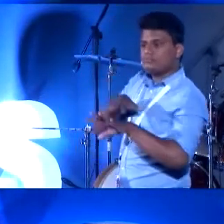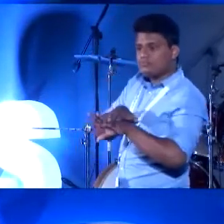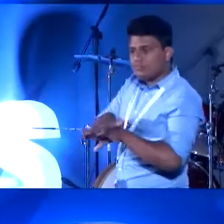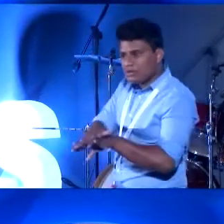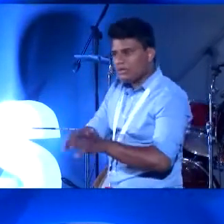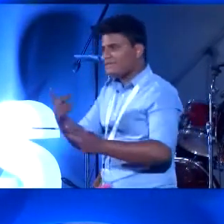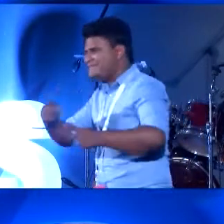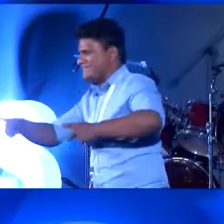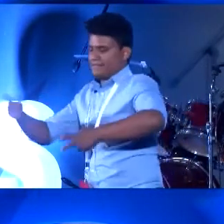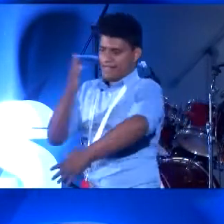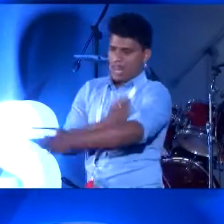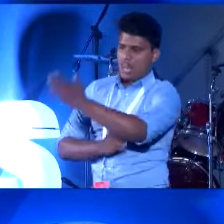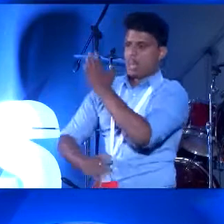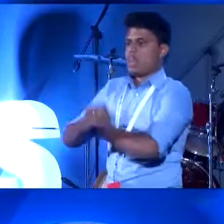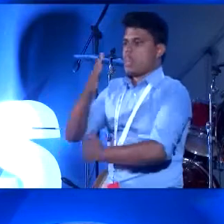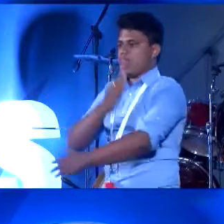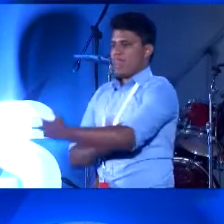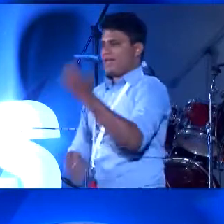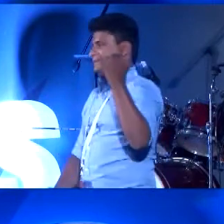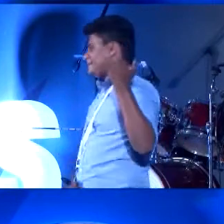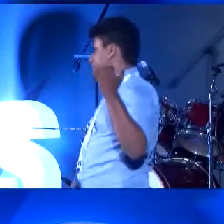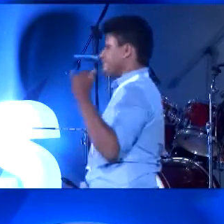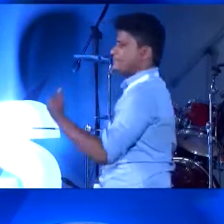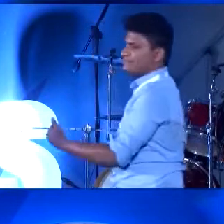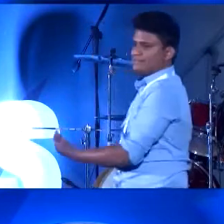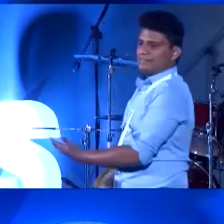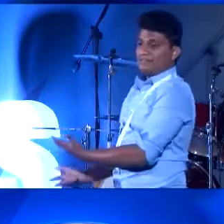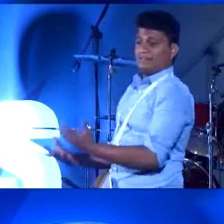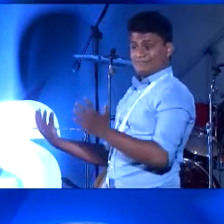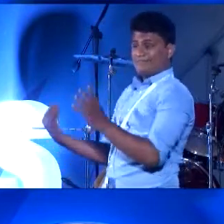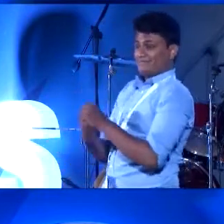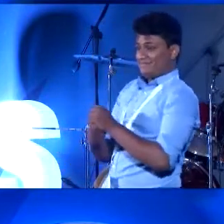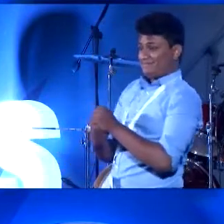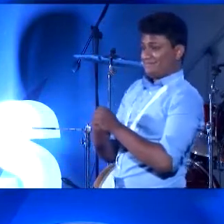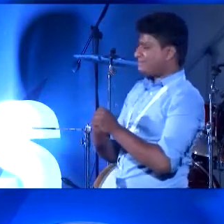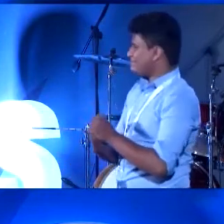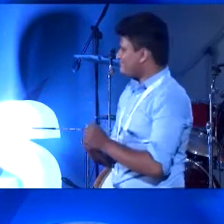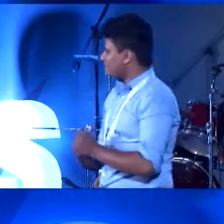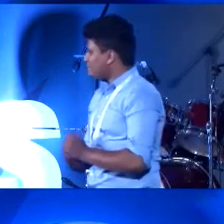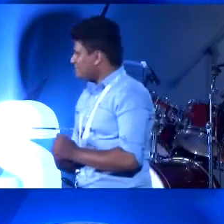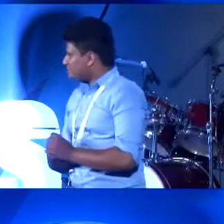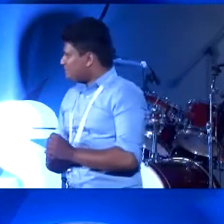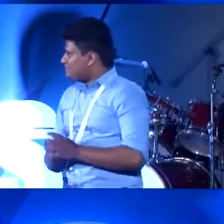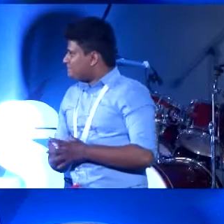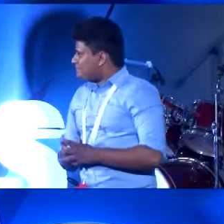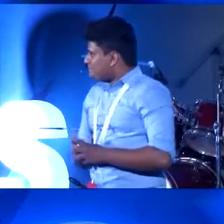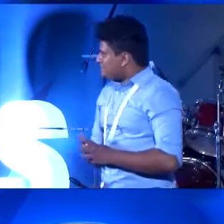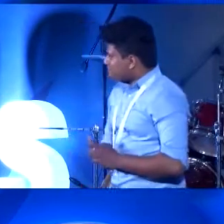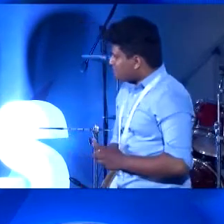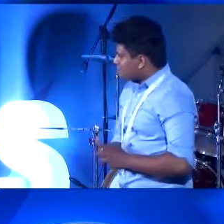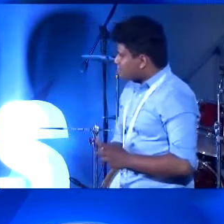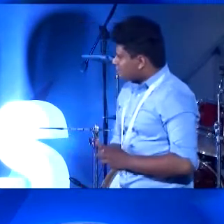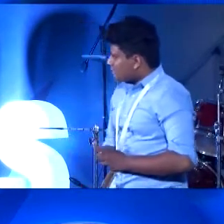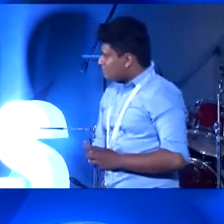with disabilities. Disabilities immediately brings to mind an inability to hear or